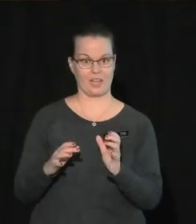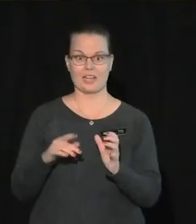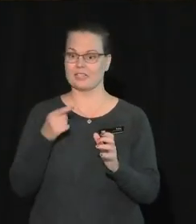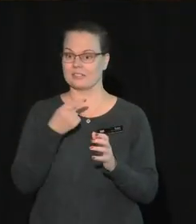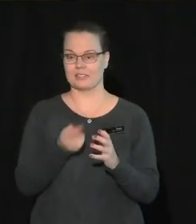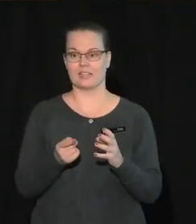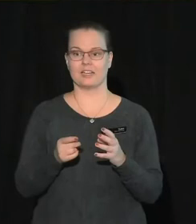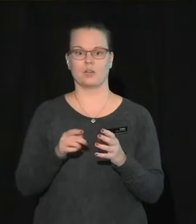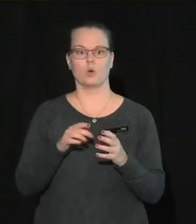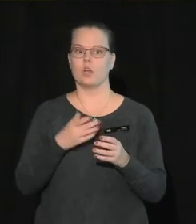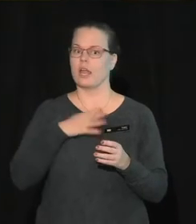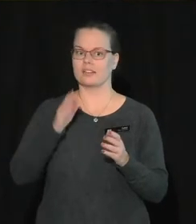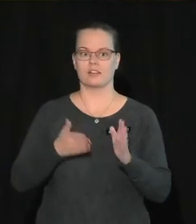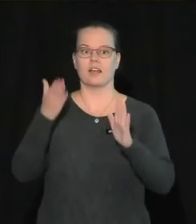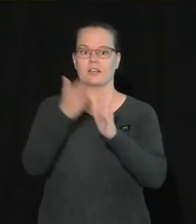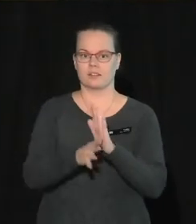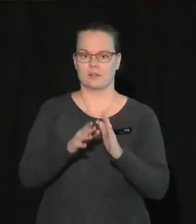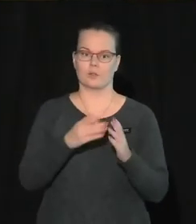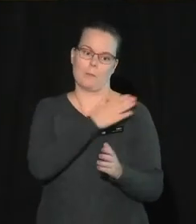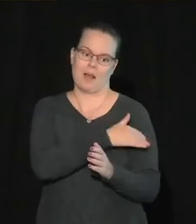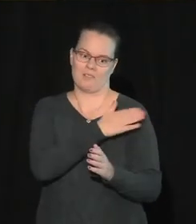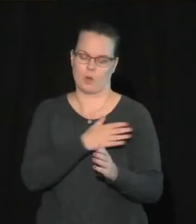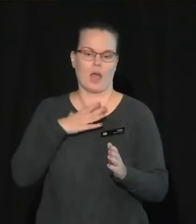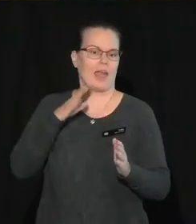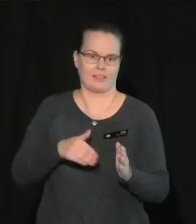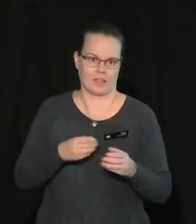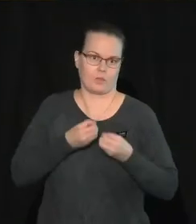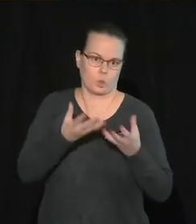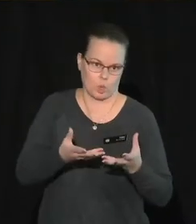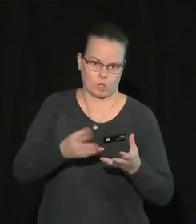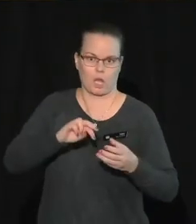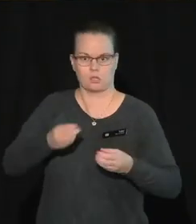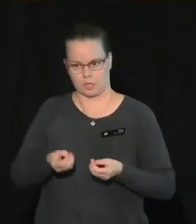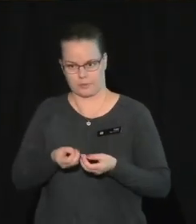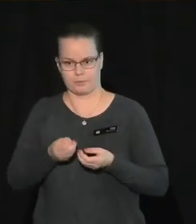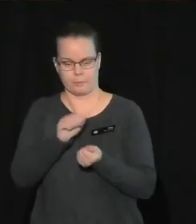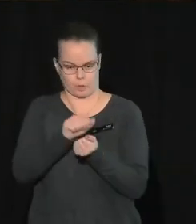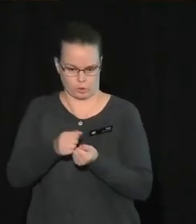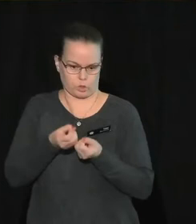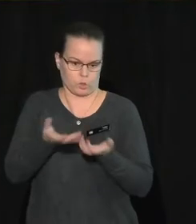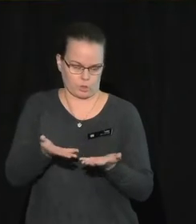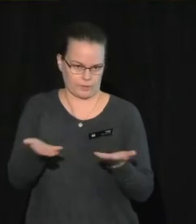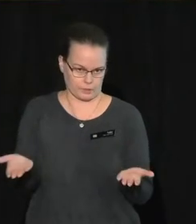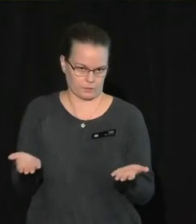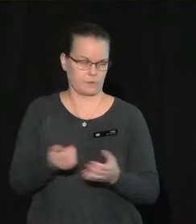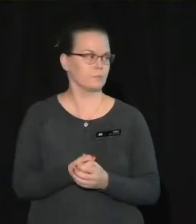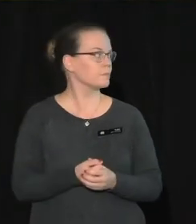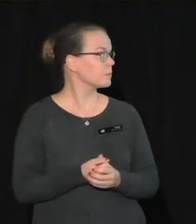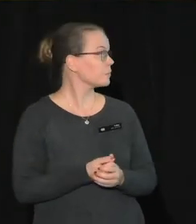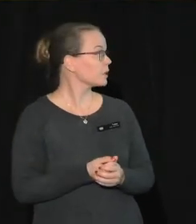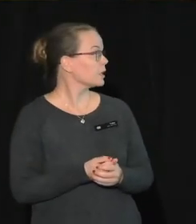fulfill or provide accessible services. When it comes to micro-enterprises related to